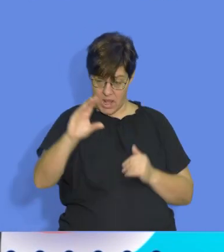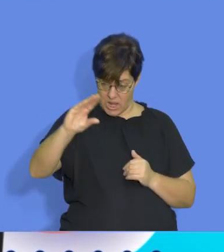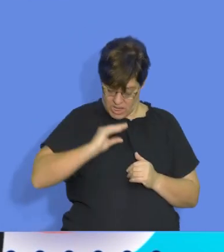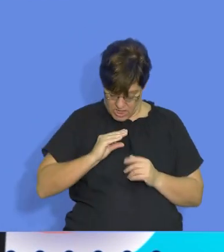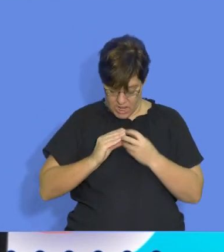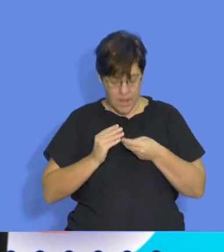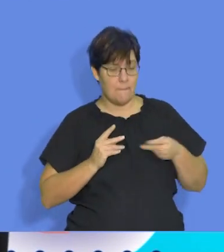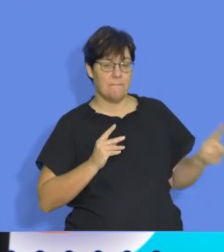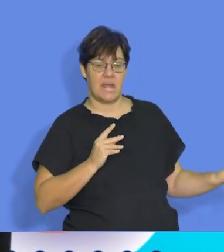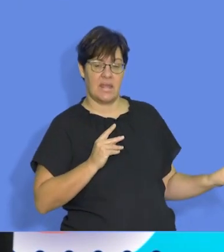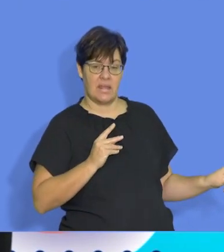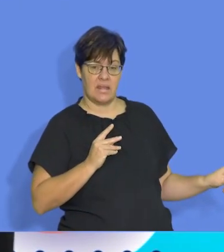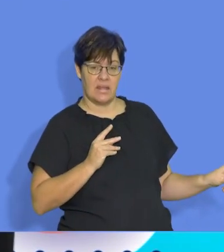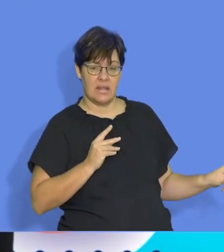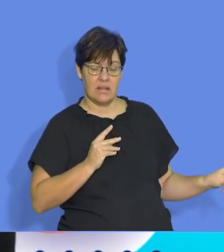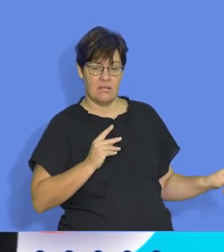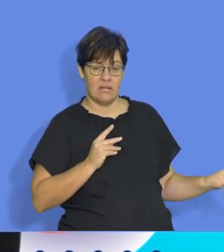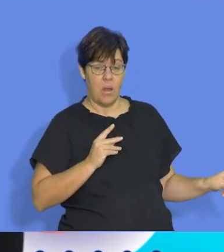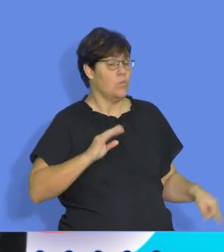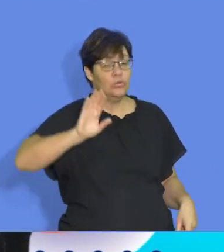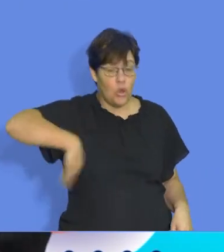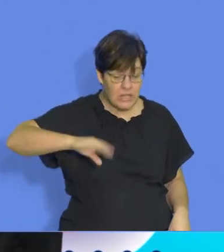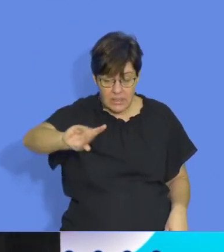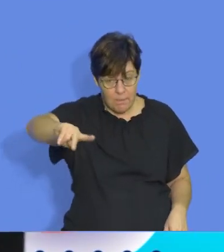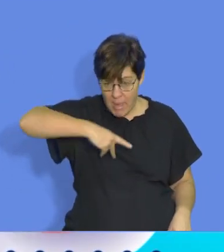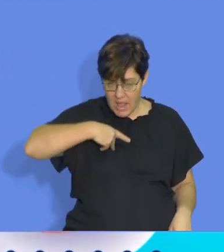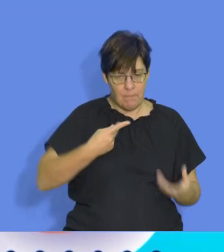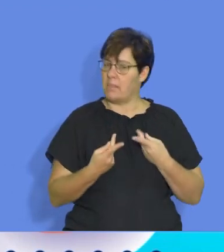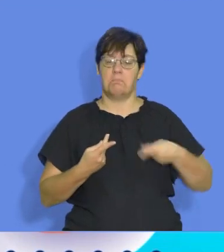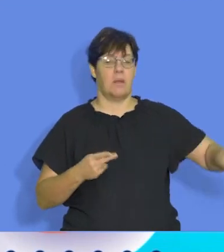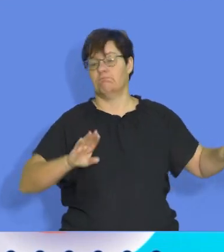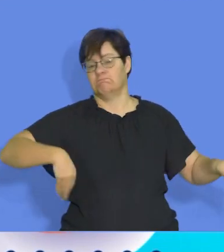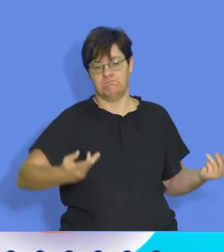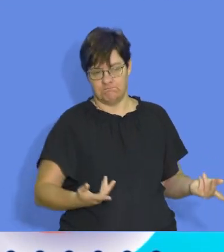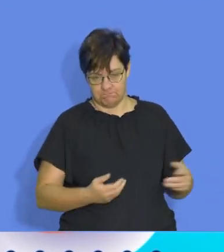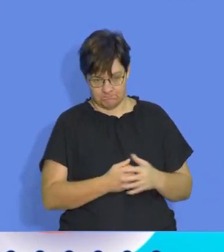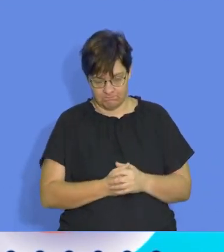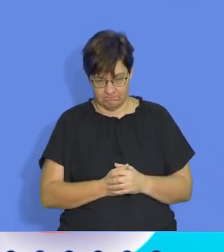amount to SARS when you receive full or part payment of the funds.